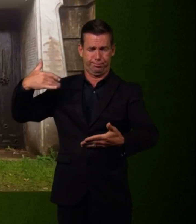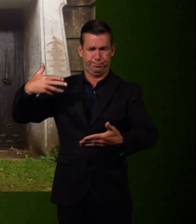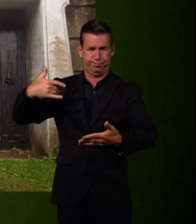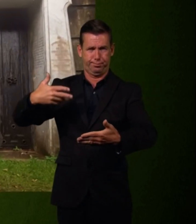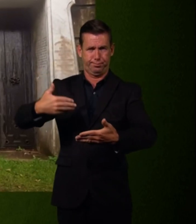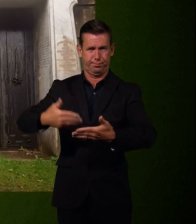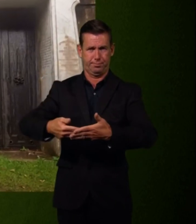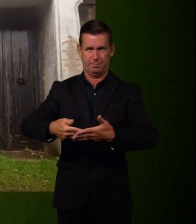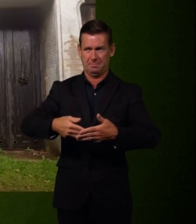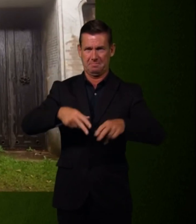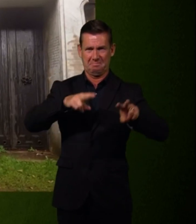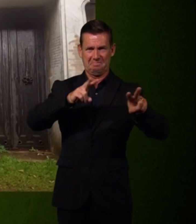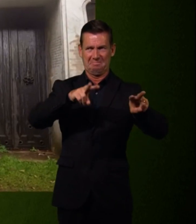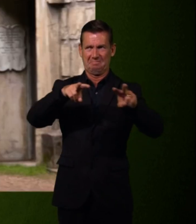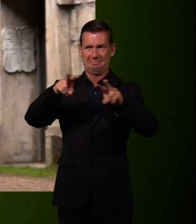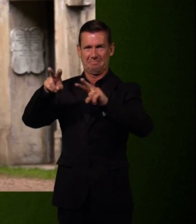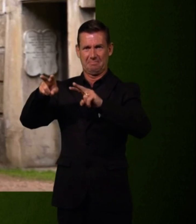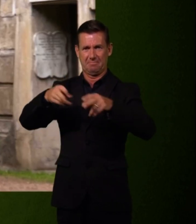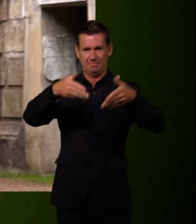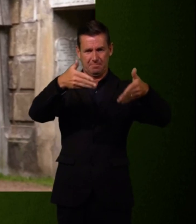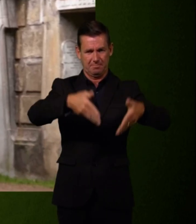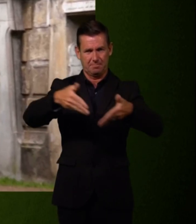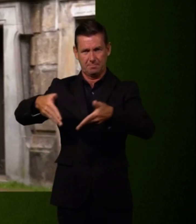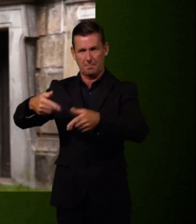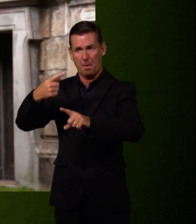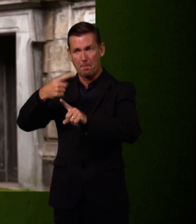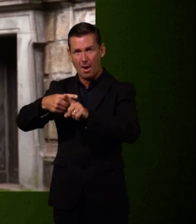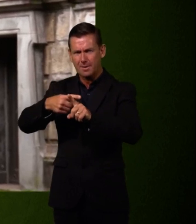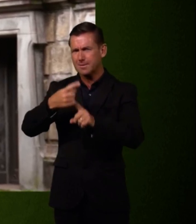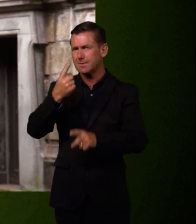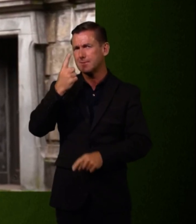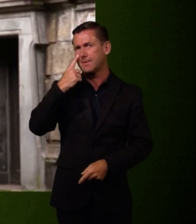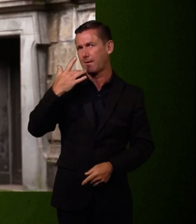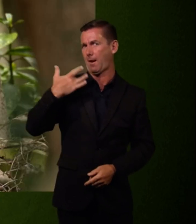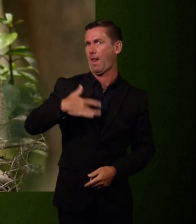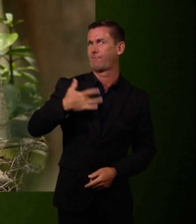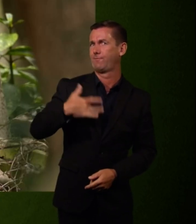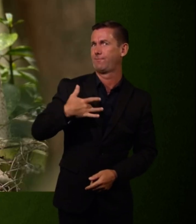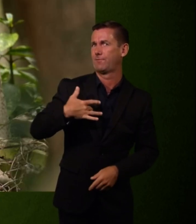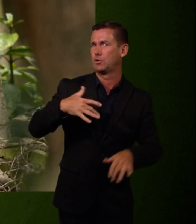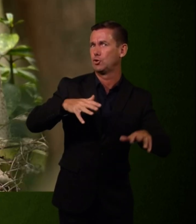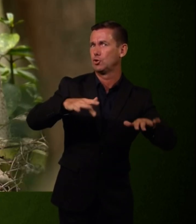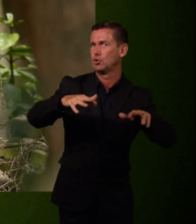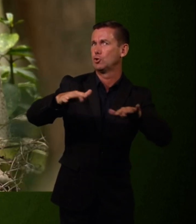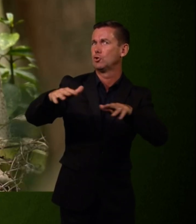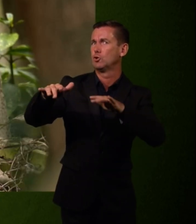But amongst these graves, There's life waiting to be found.